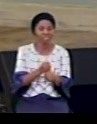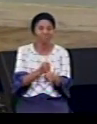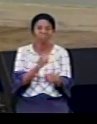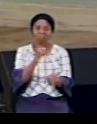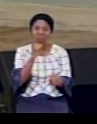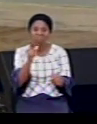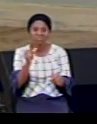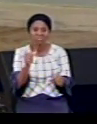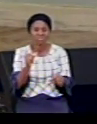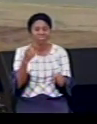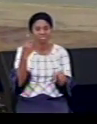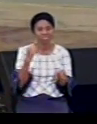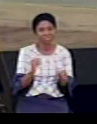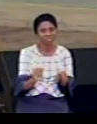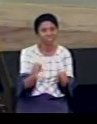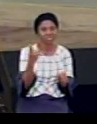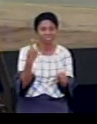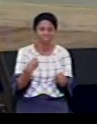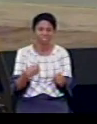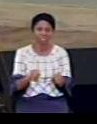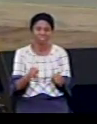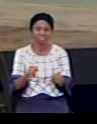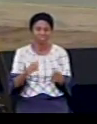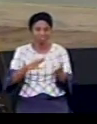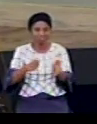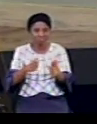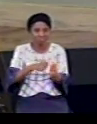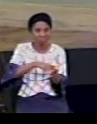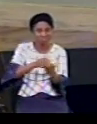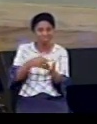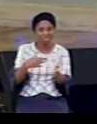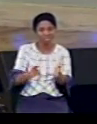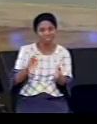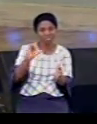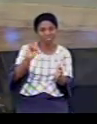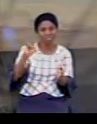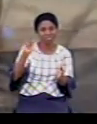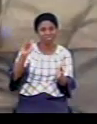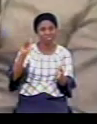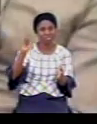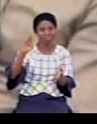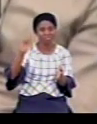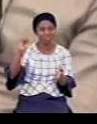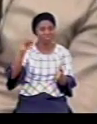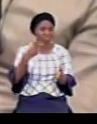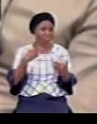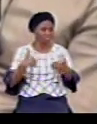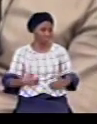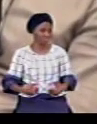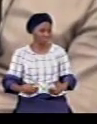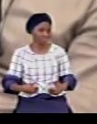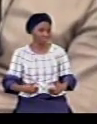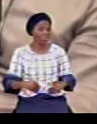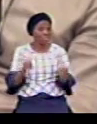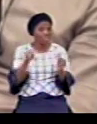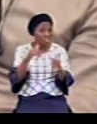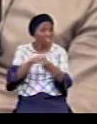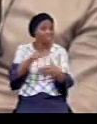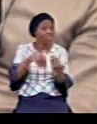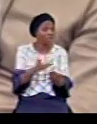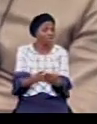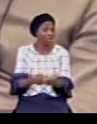Sarah's womb. In spite of it all, your miracle will come. Not weak